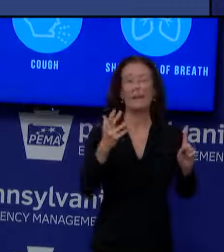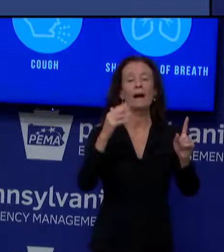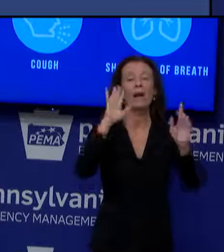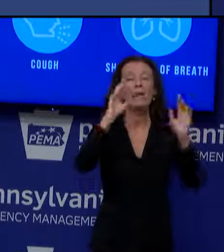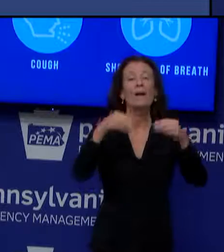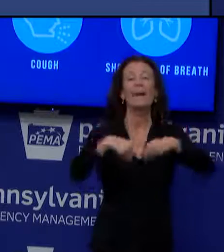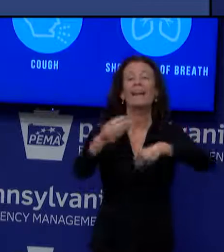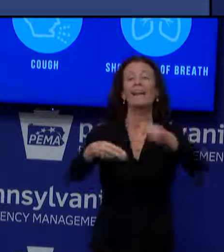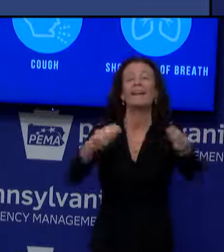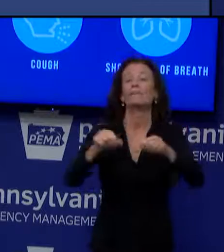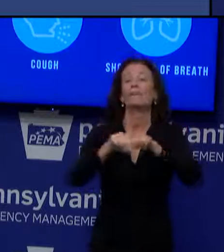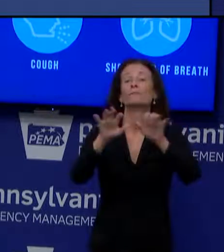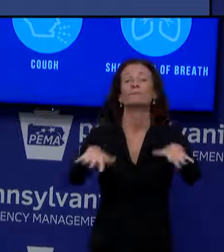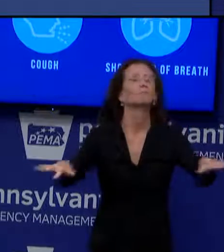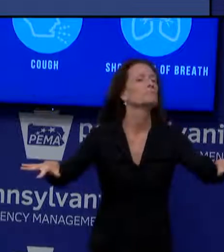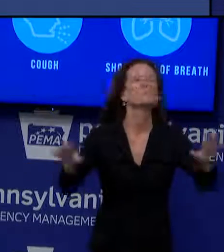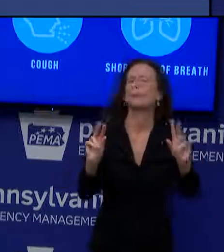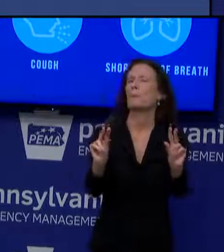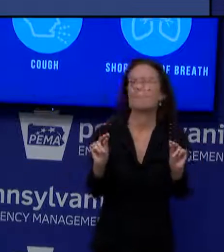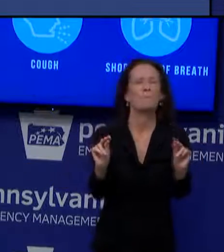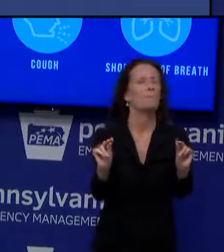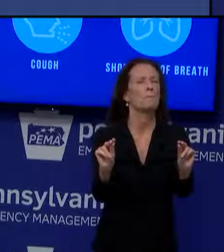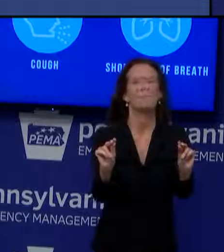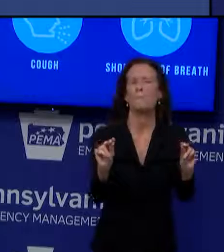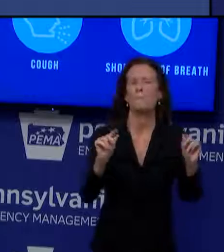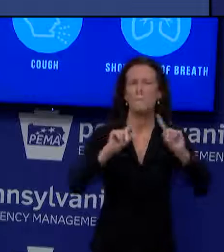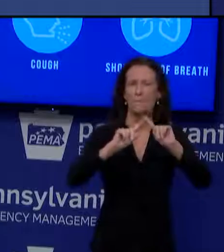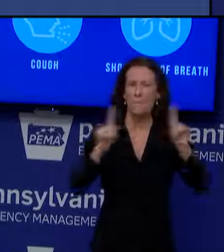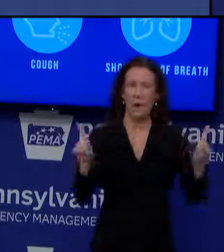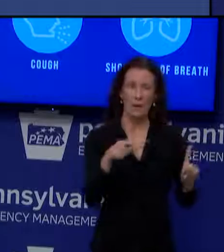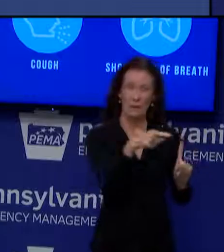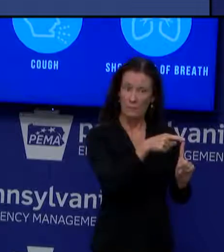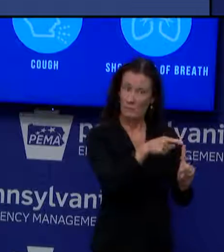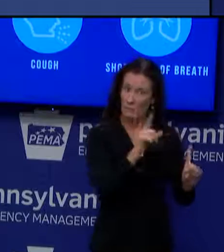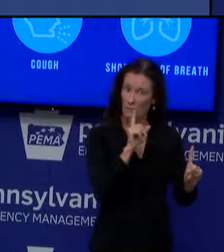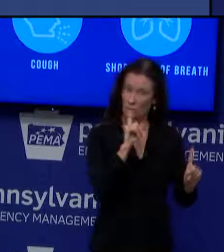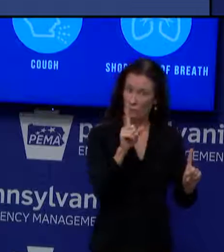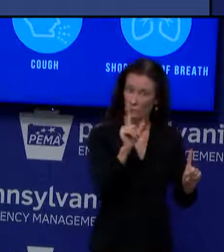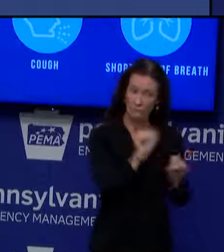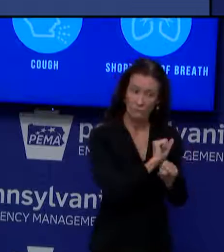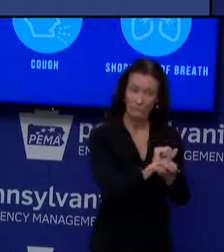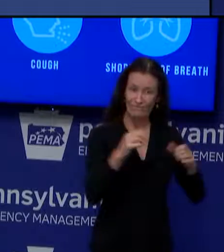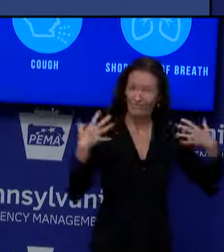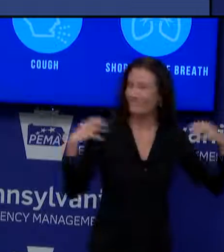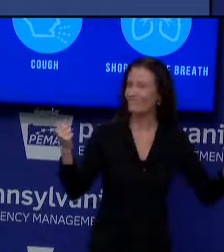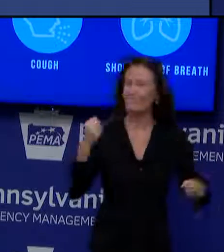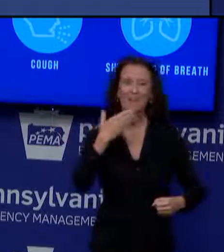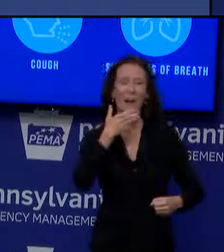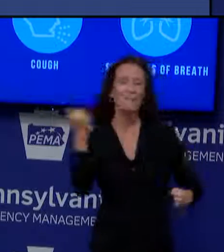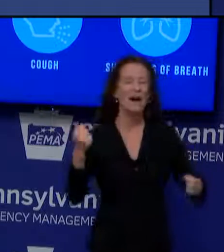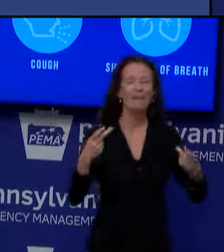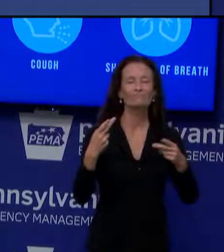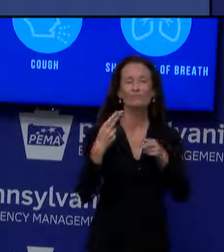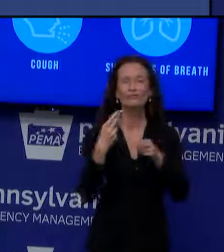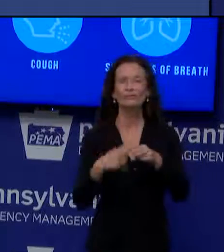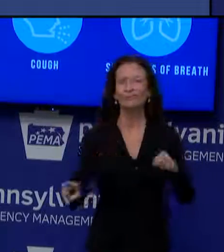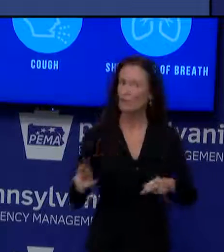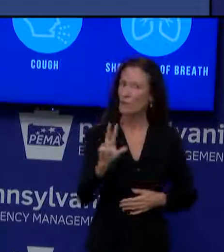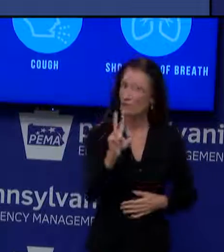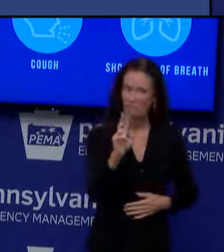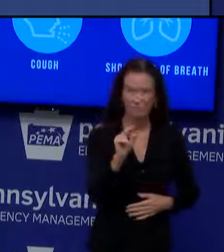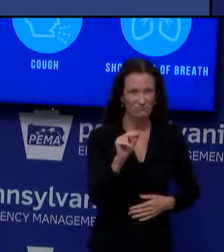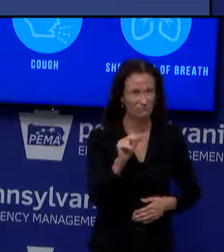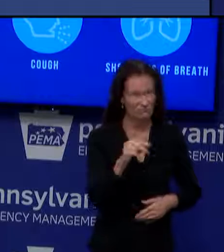now seeing, can be a long process. These patients have been named COVID-19